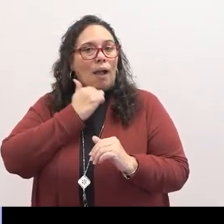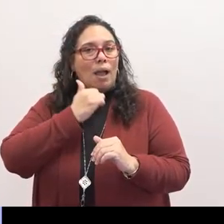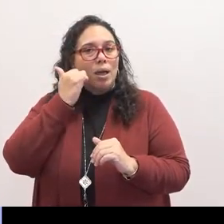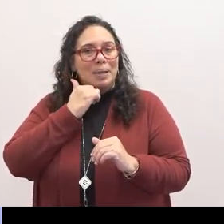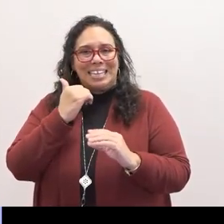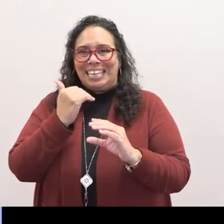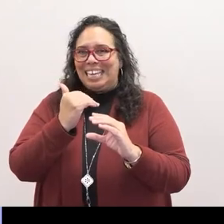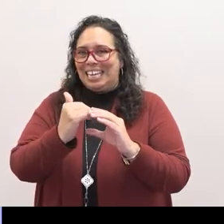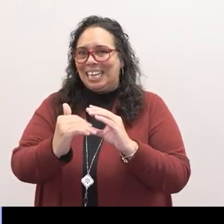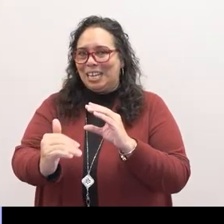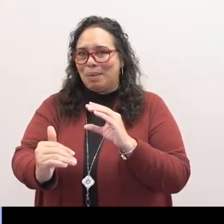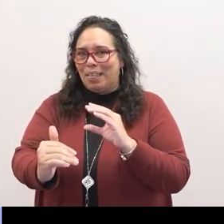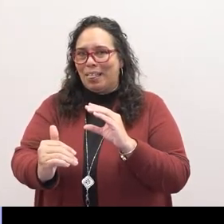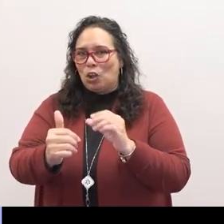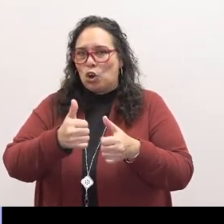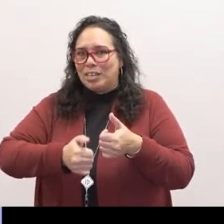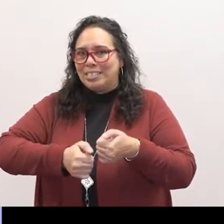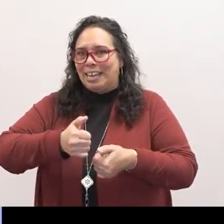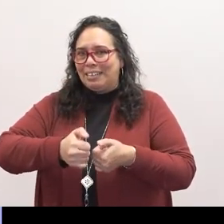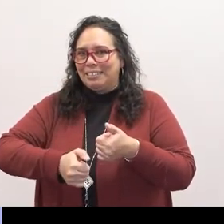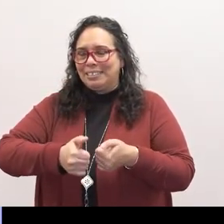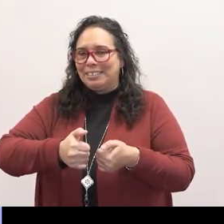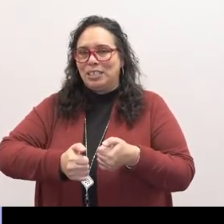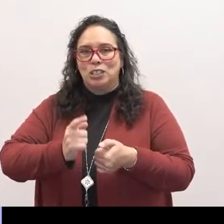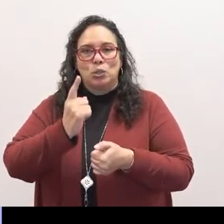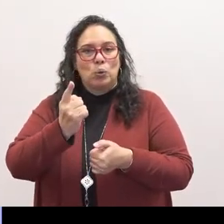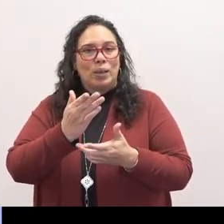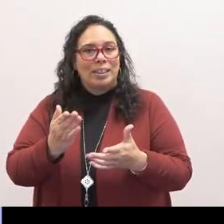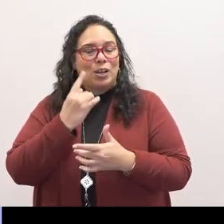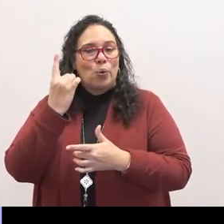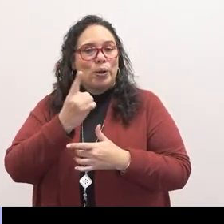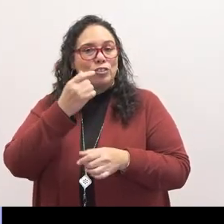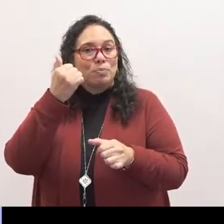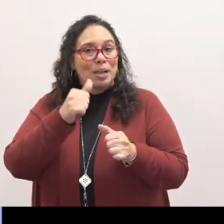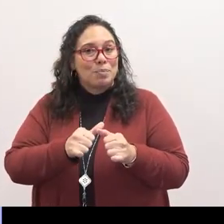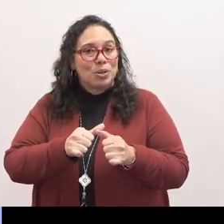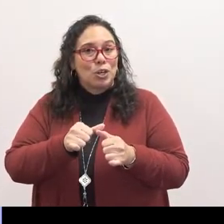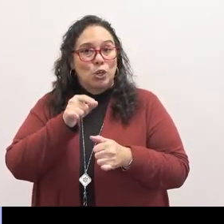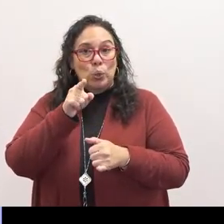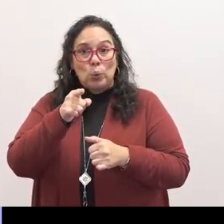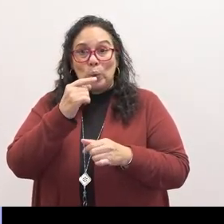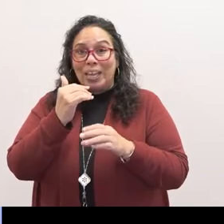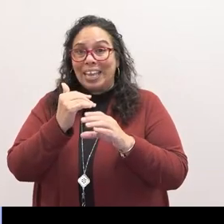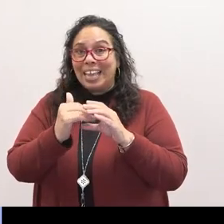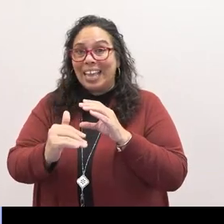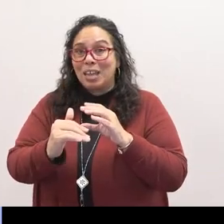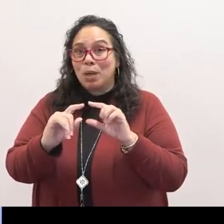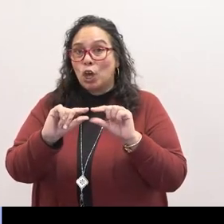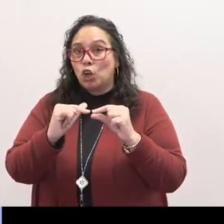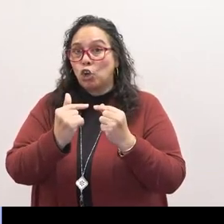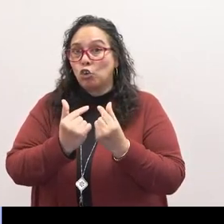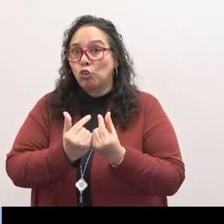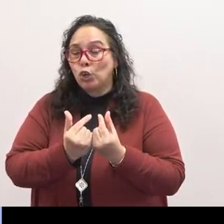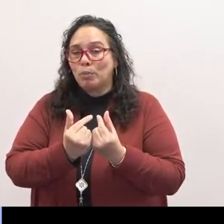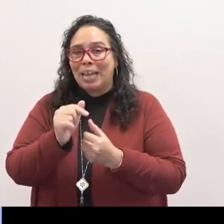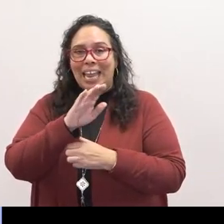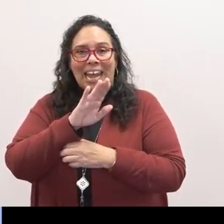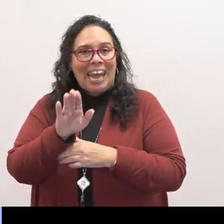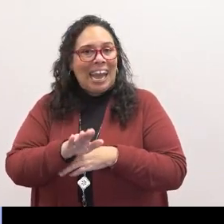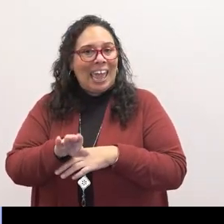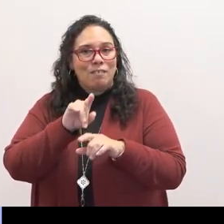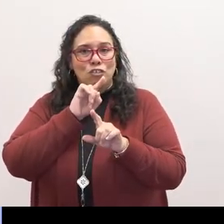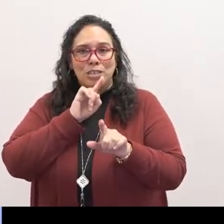email or by text message. So one thing to always remember is when you are emailed as a group, never ever